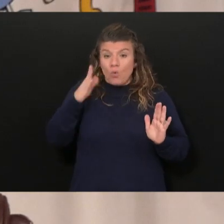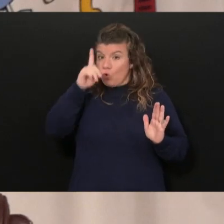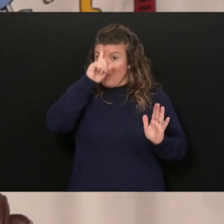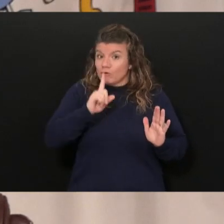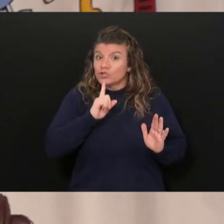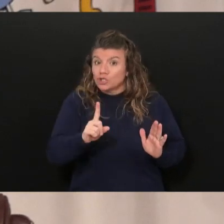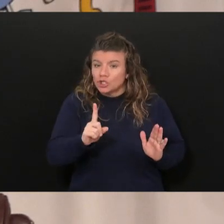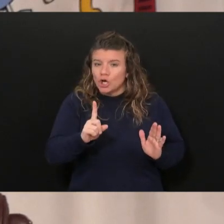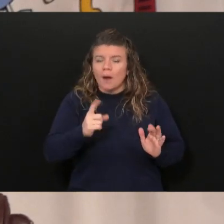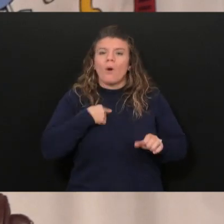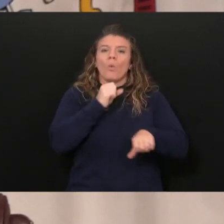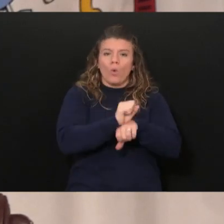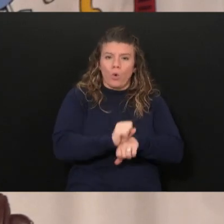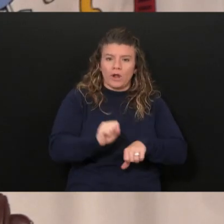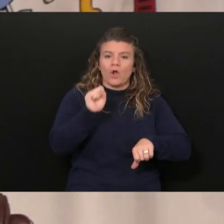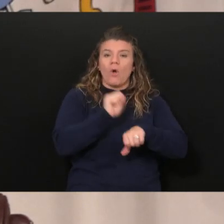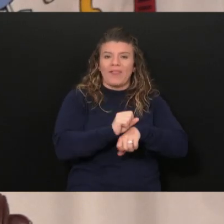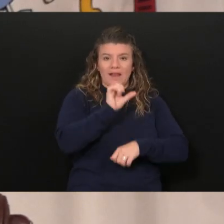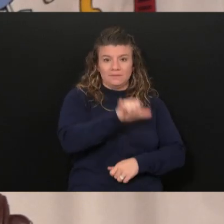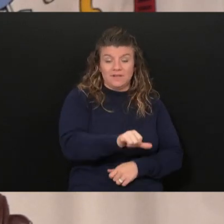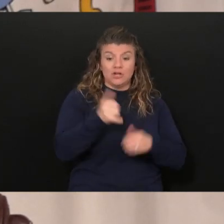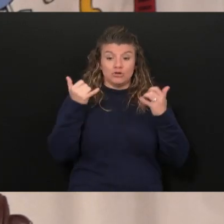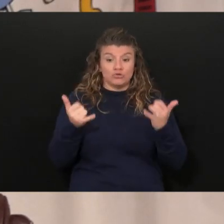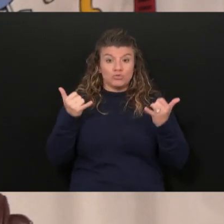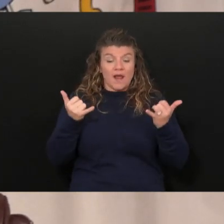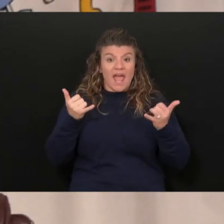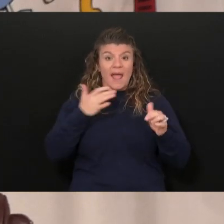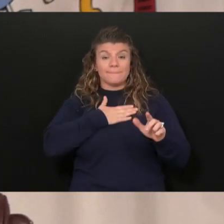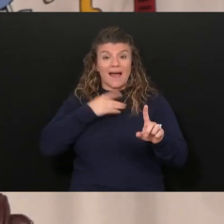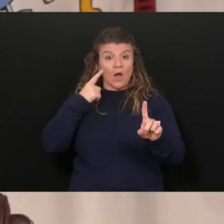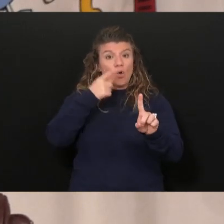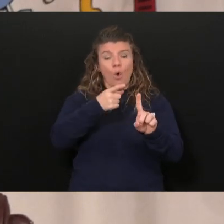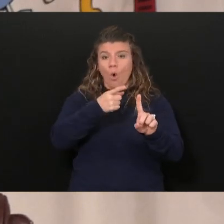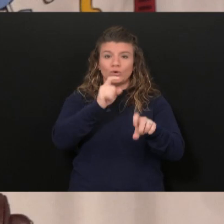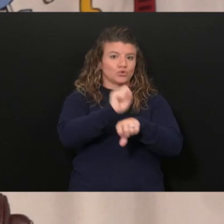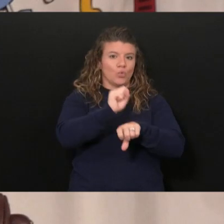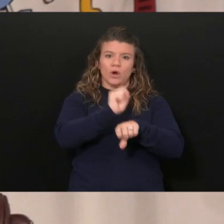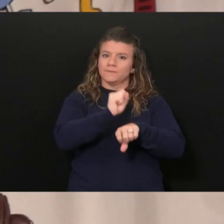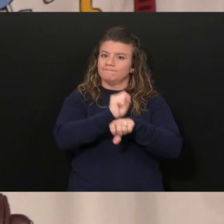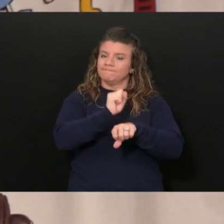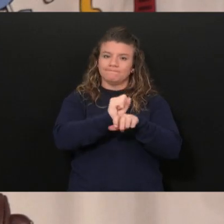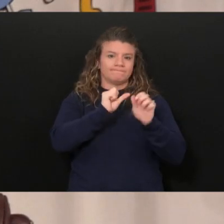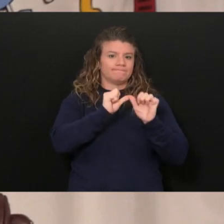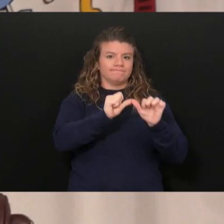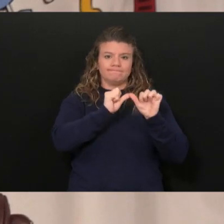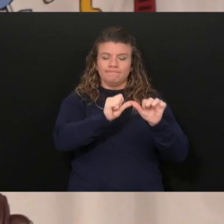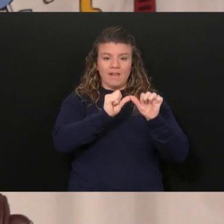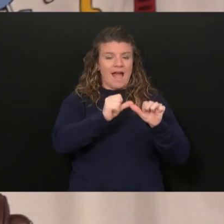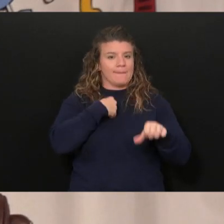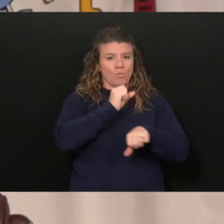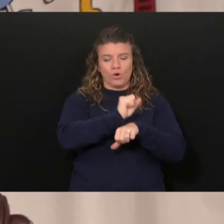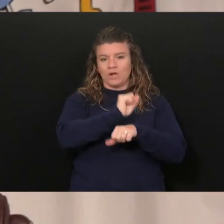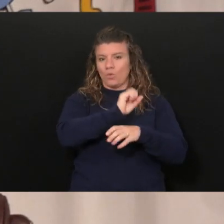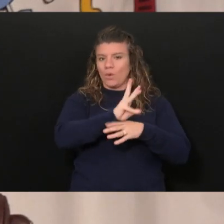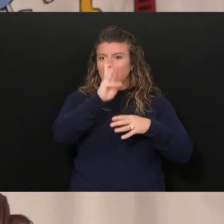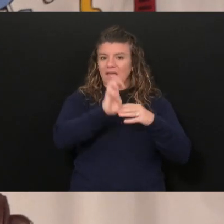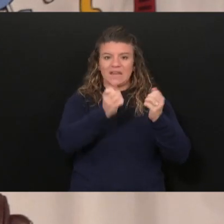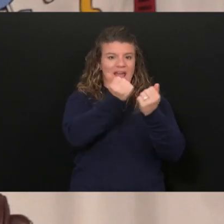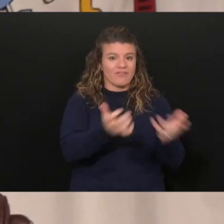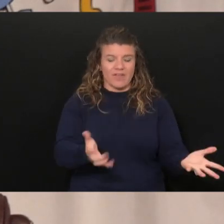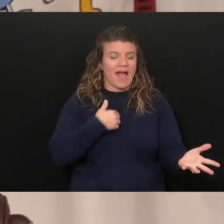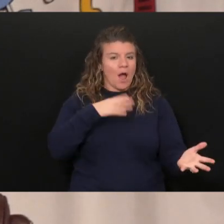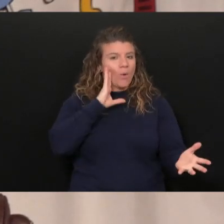it. Today, I'm going to work, however long it takes, and I'm going to work through the weekend and everything to where